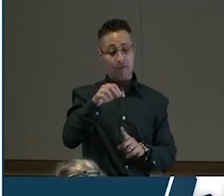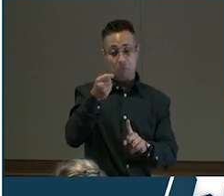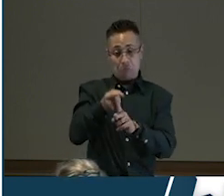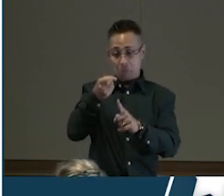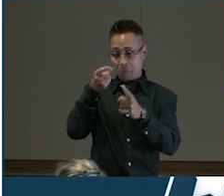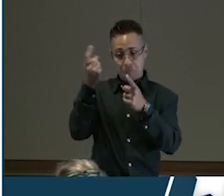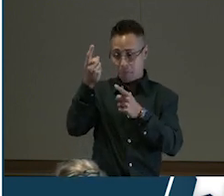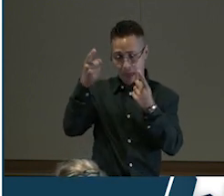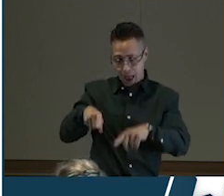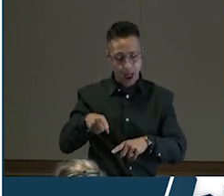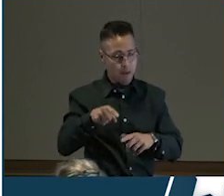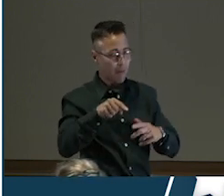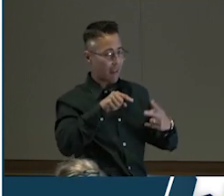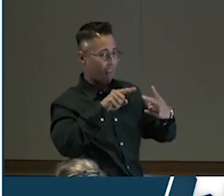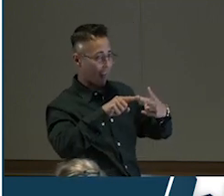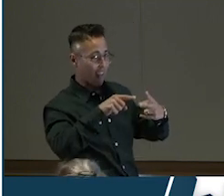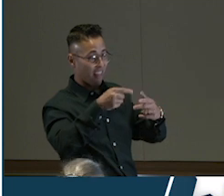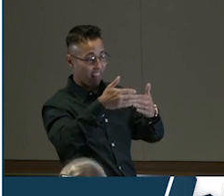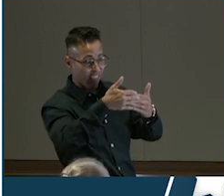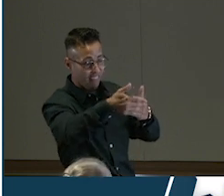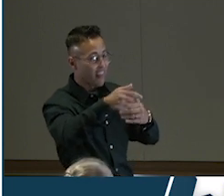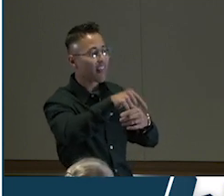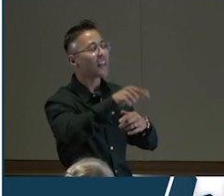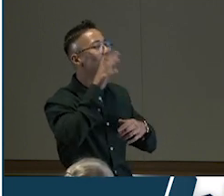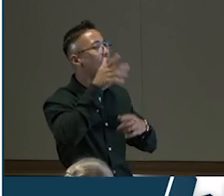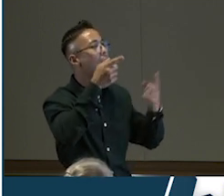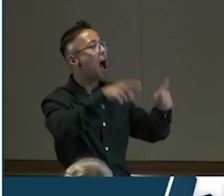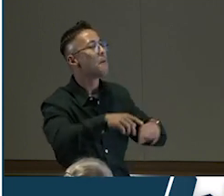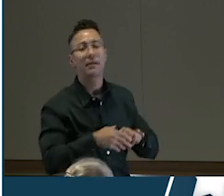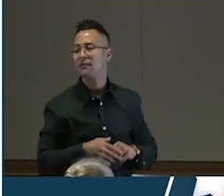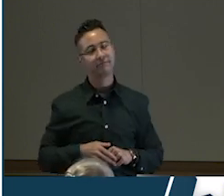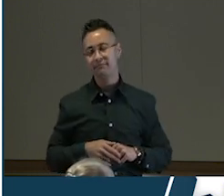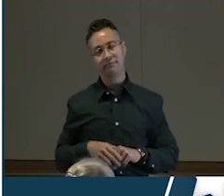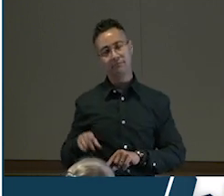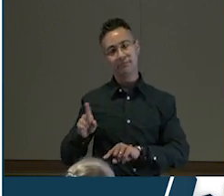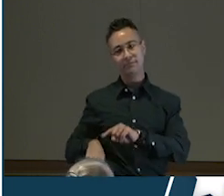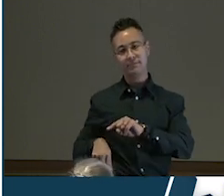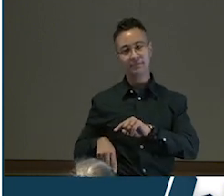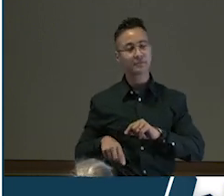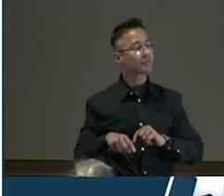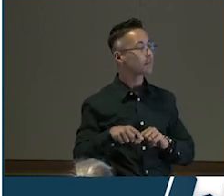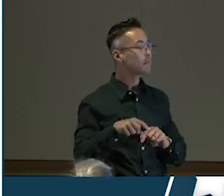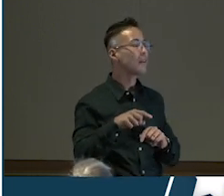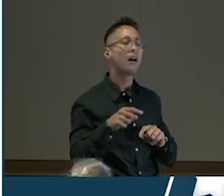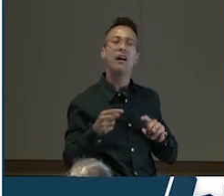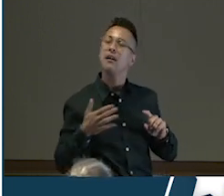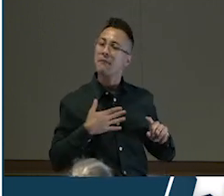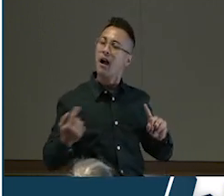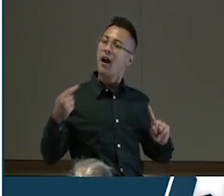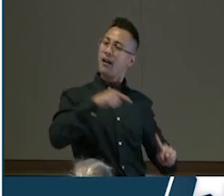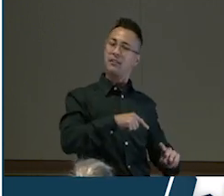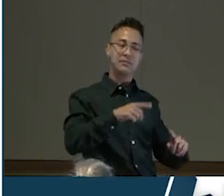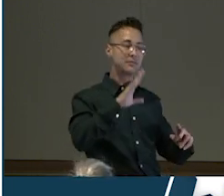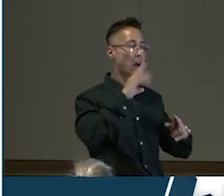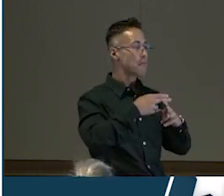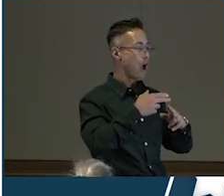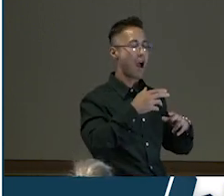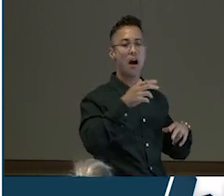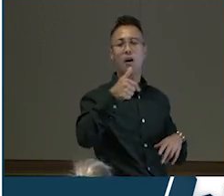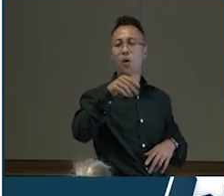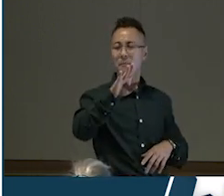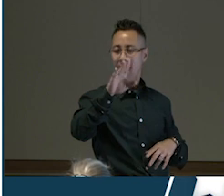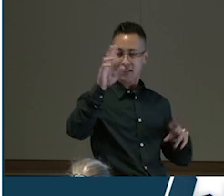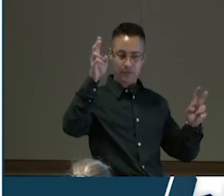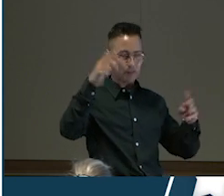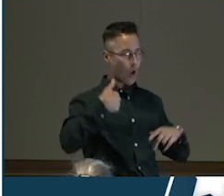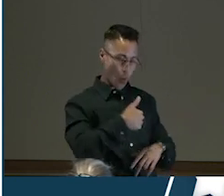happens, this will happen? No. But back to my point on quarterback, we operate as the quarterback for all